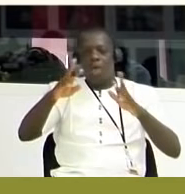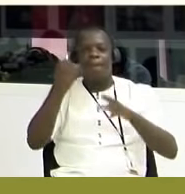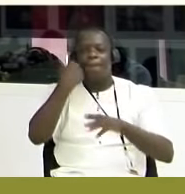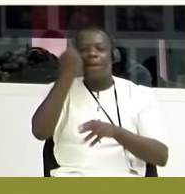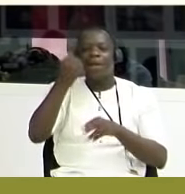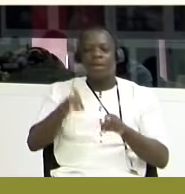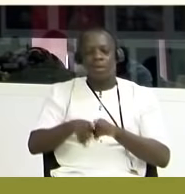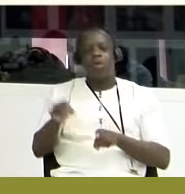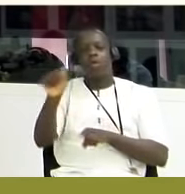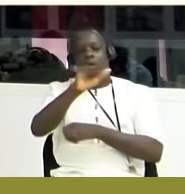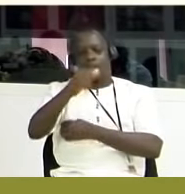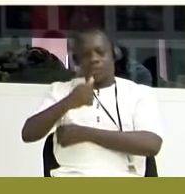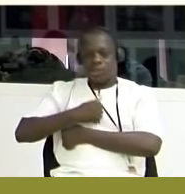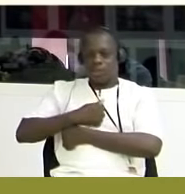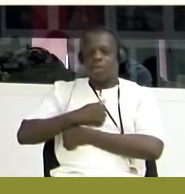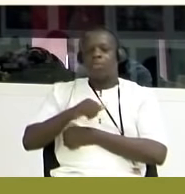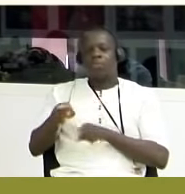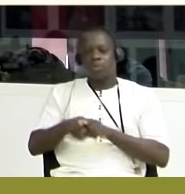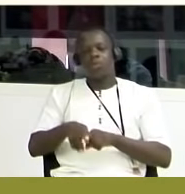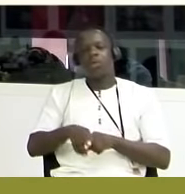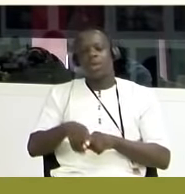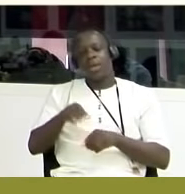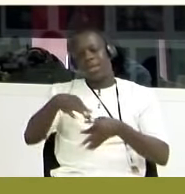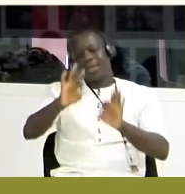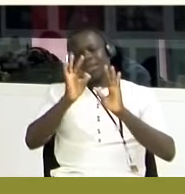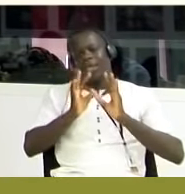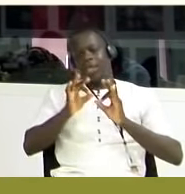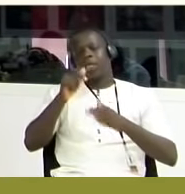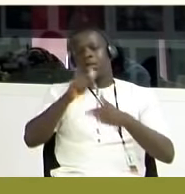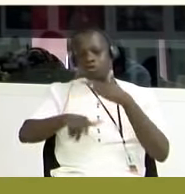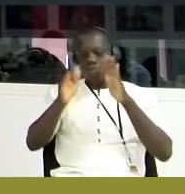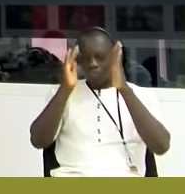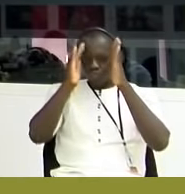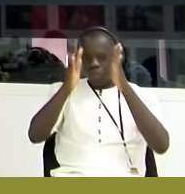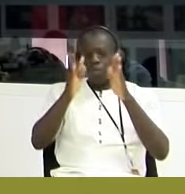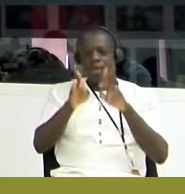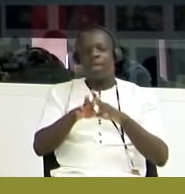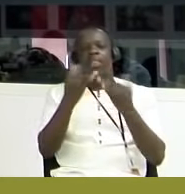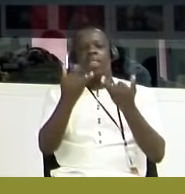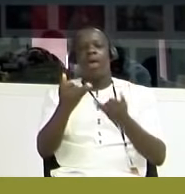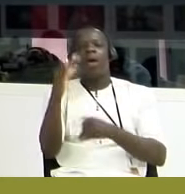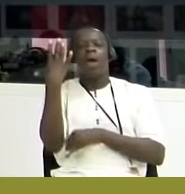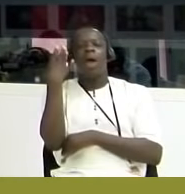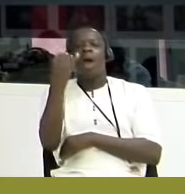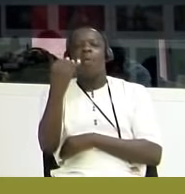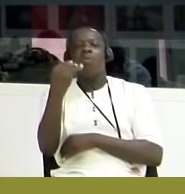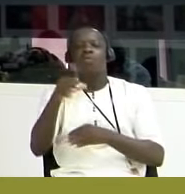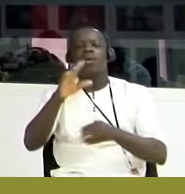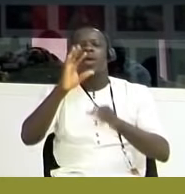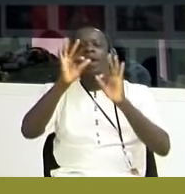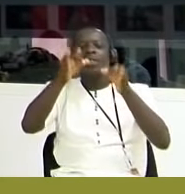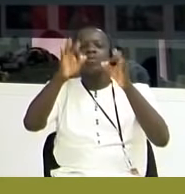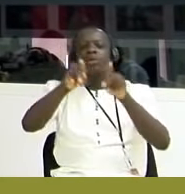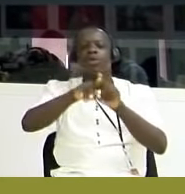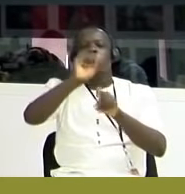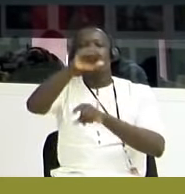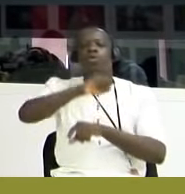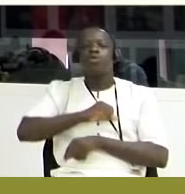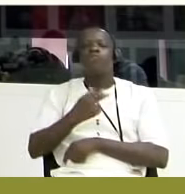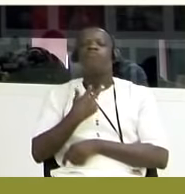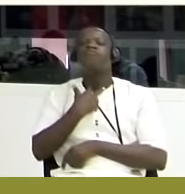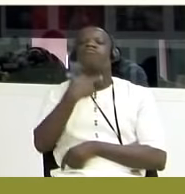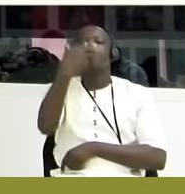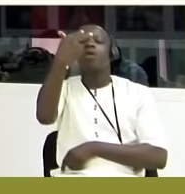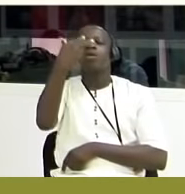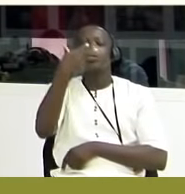taken into consideration. How would you describe your tone and demeanor during that meeting? My tone